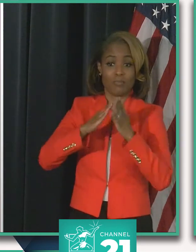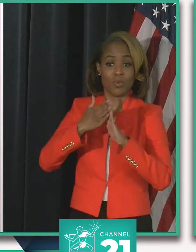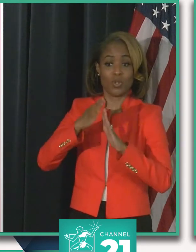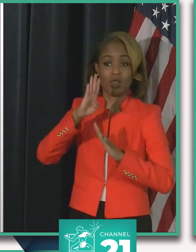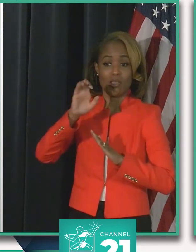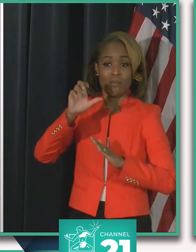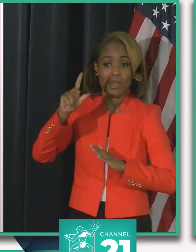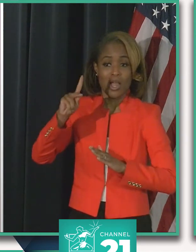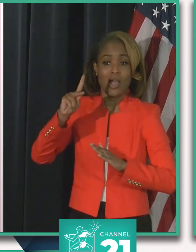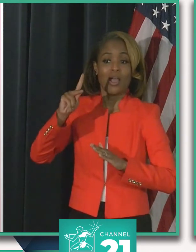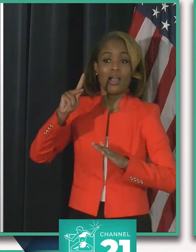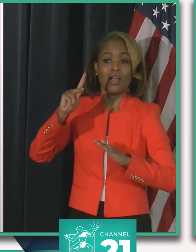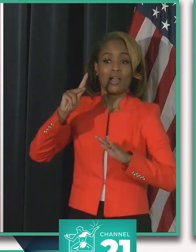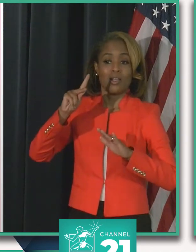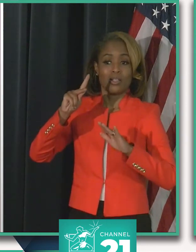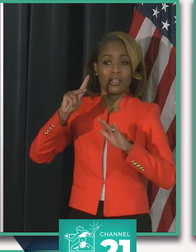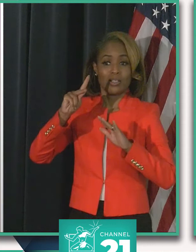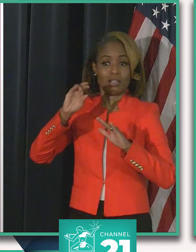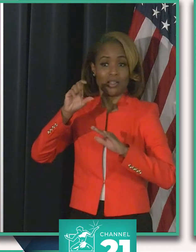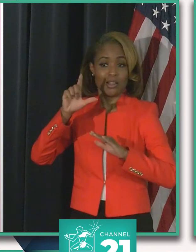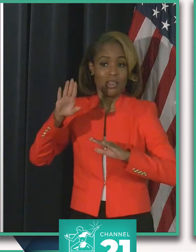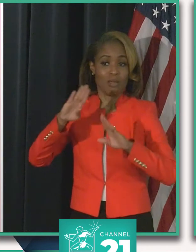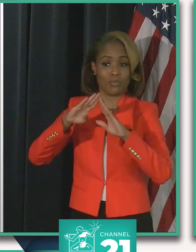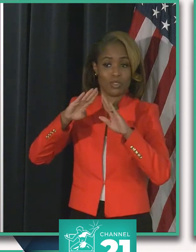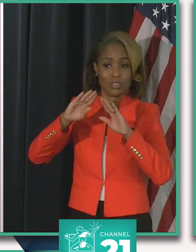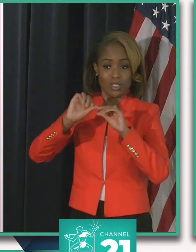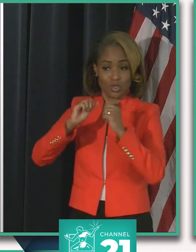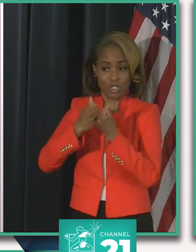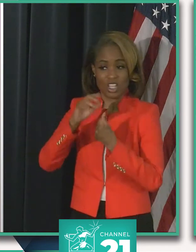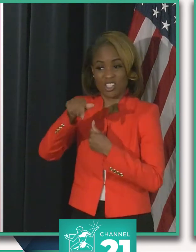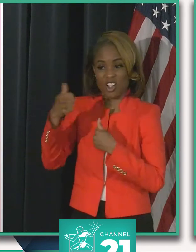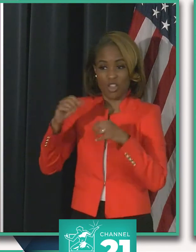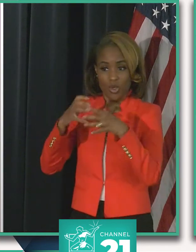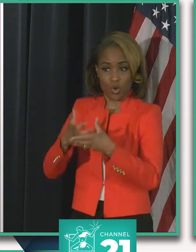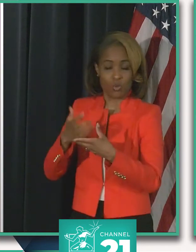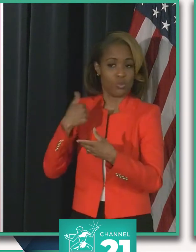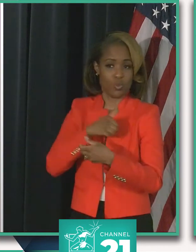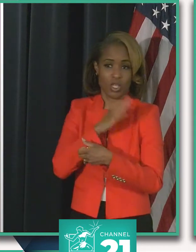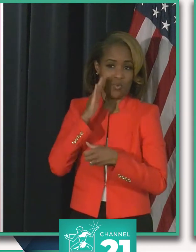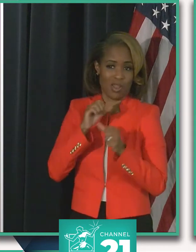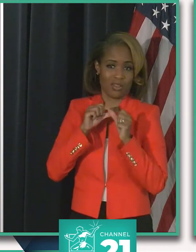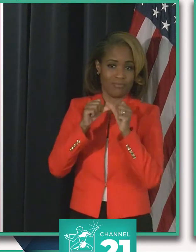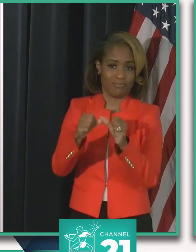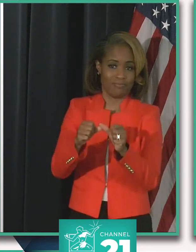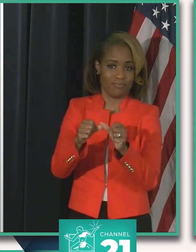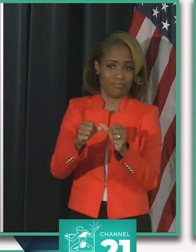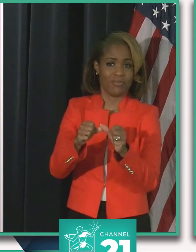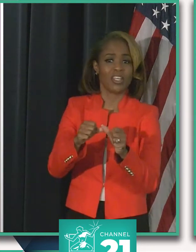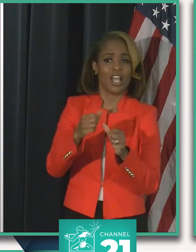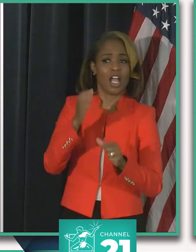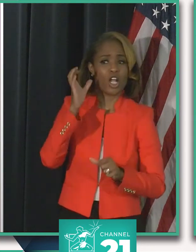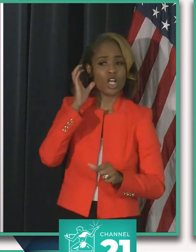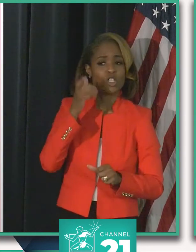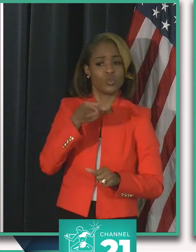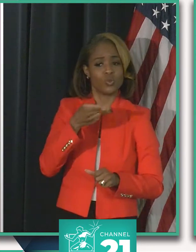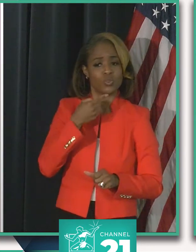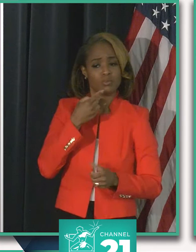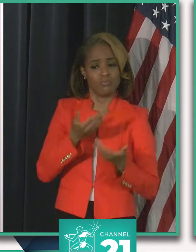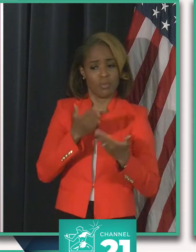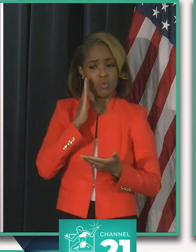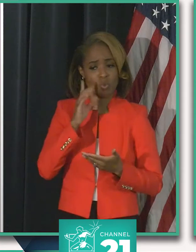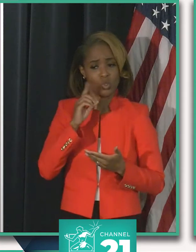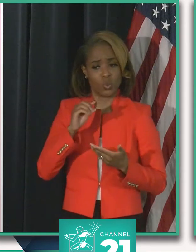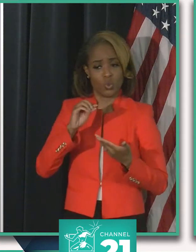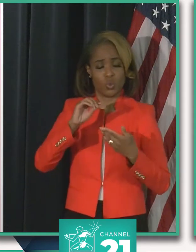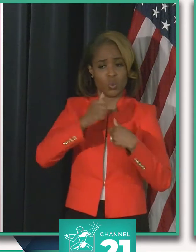other community groups that working with in District 7, we're going to press on. And I heard you say that you might be doing